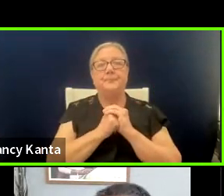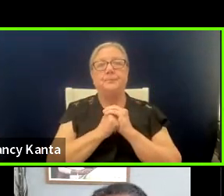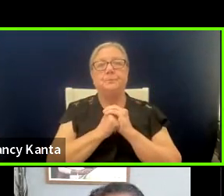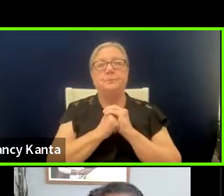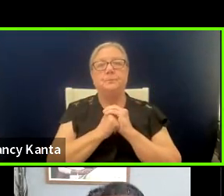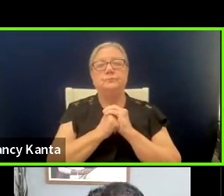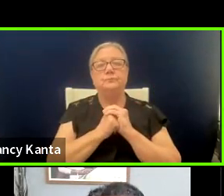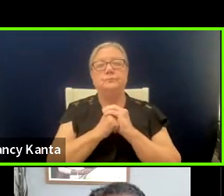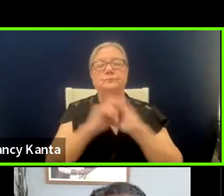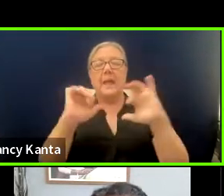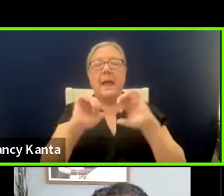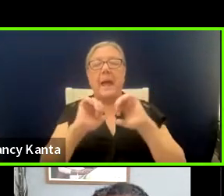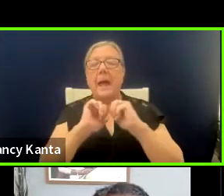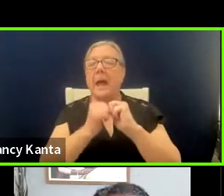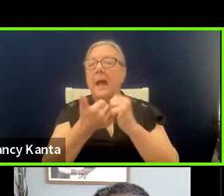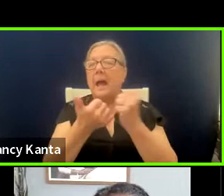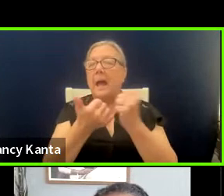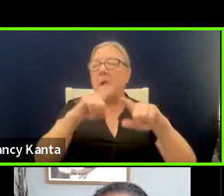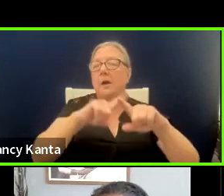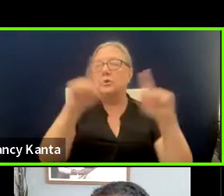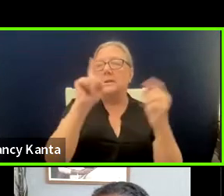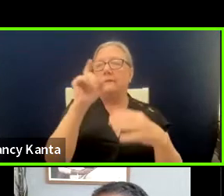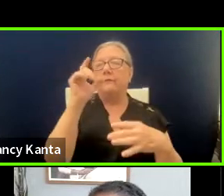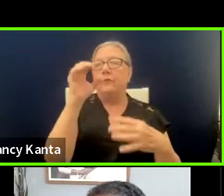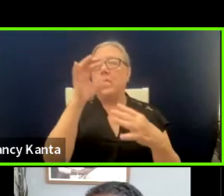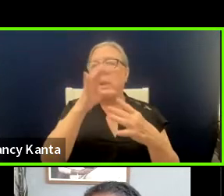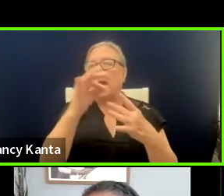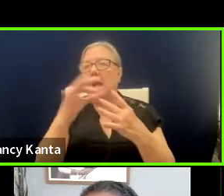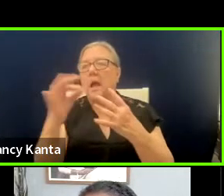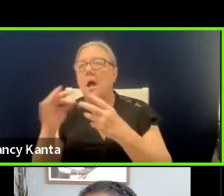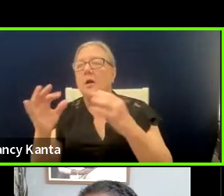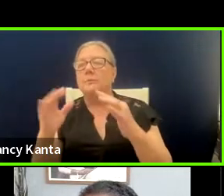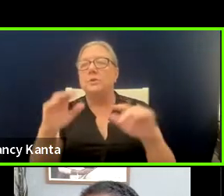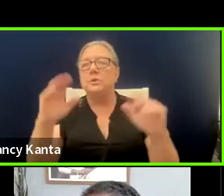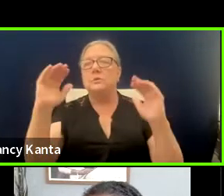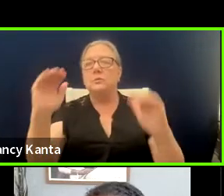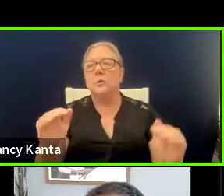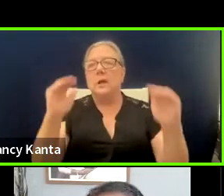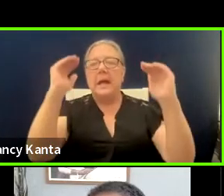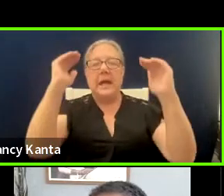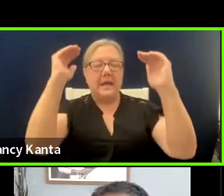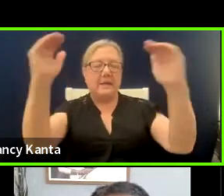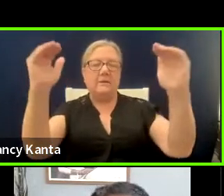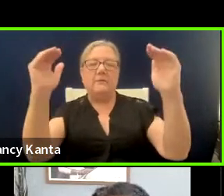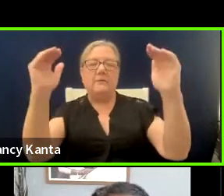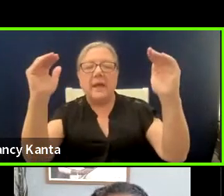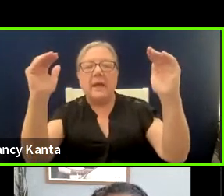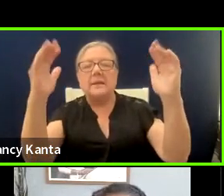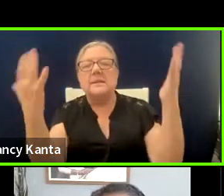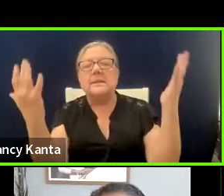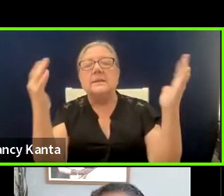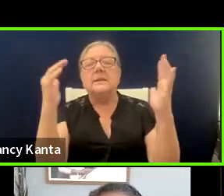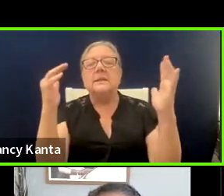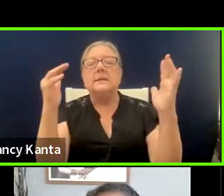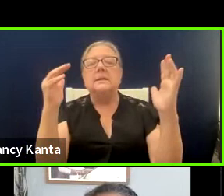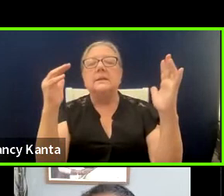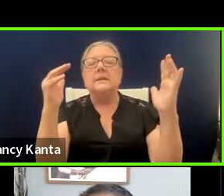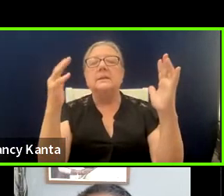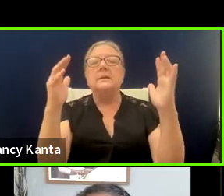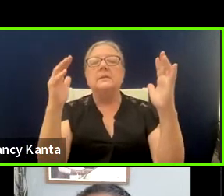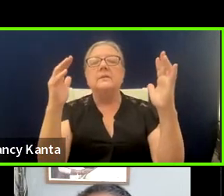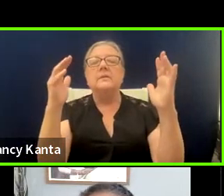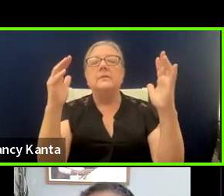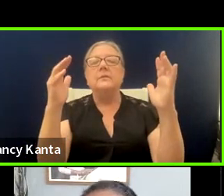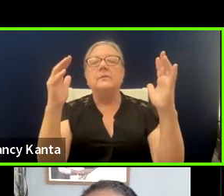how well different options were advancing some of the components of the race or the equity lens. And